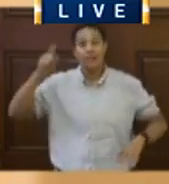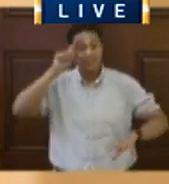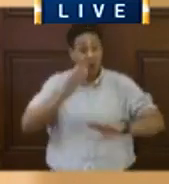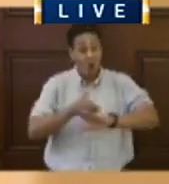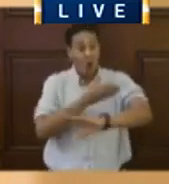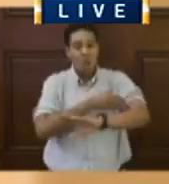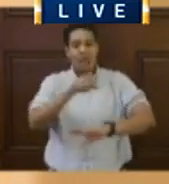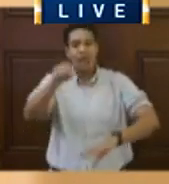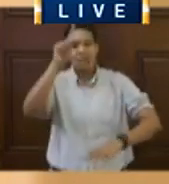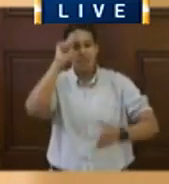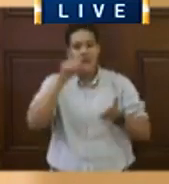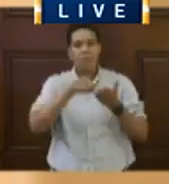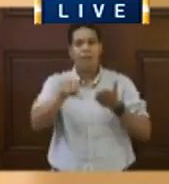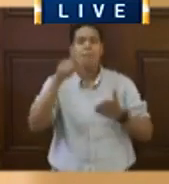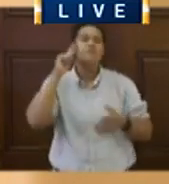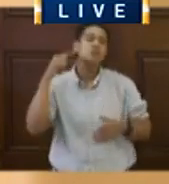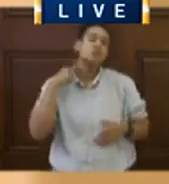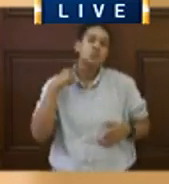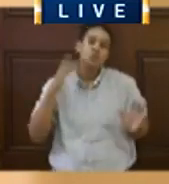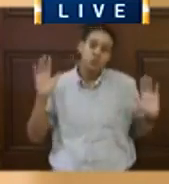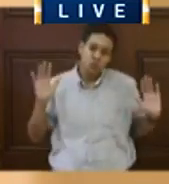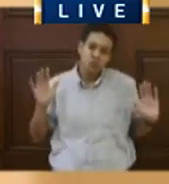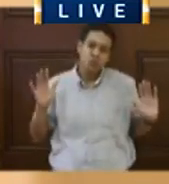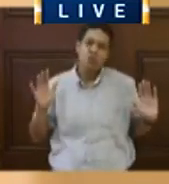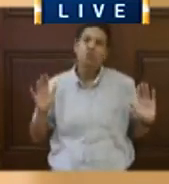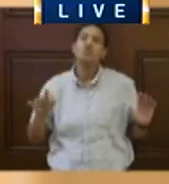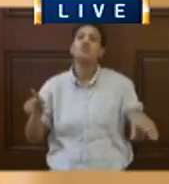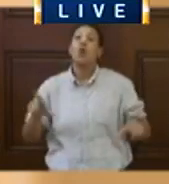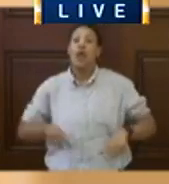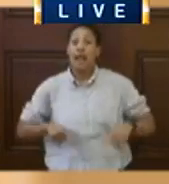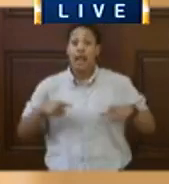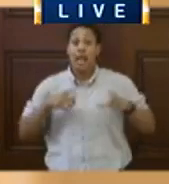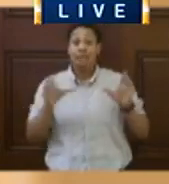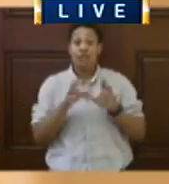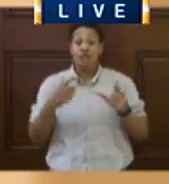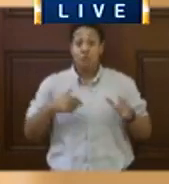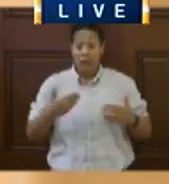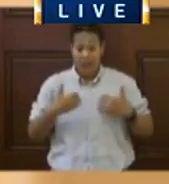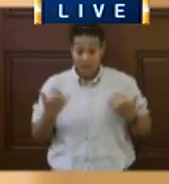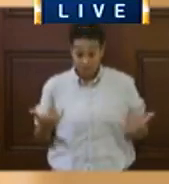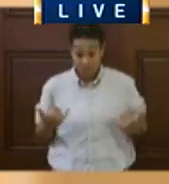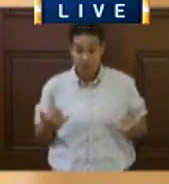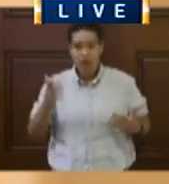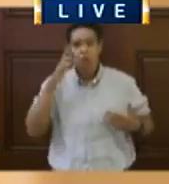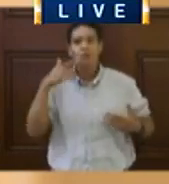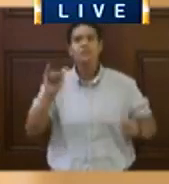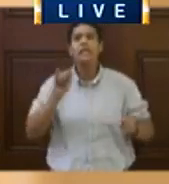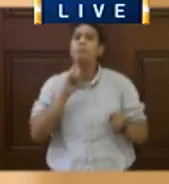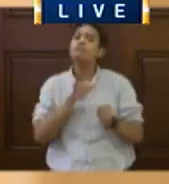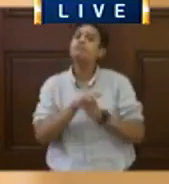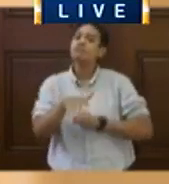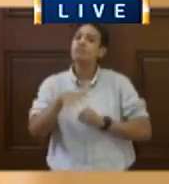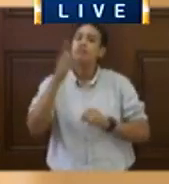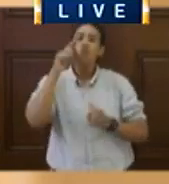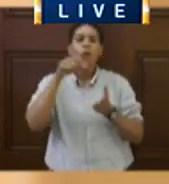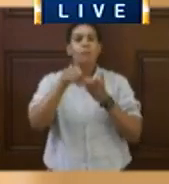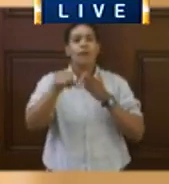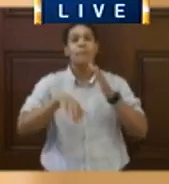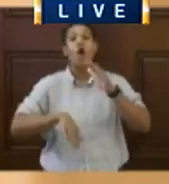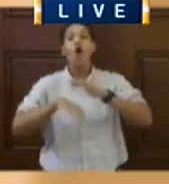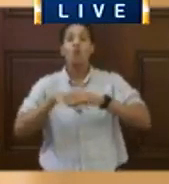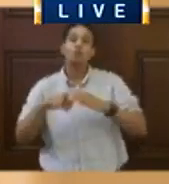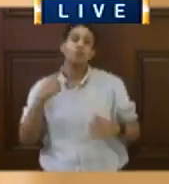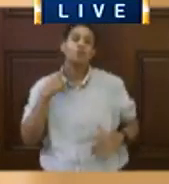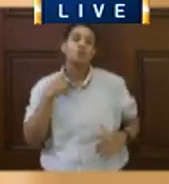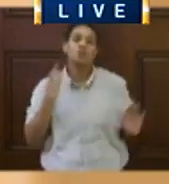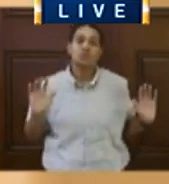payment that's due in June. So the life certificates that we have today will suffice for the payments up to June. And the